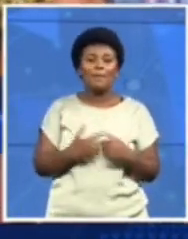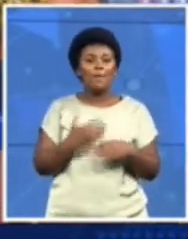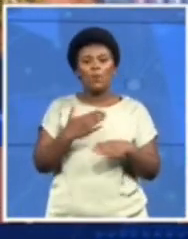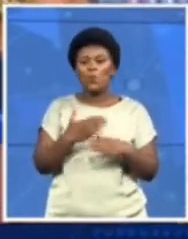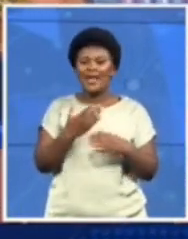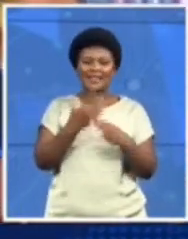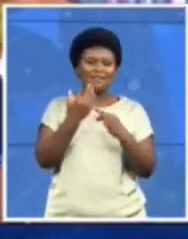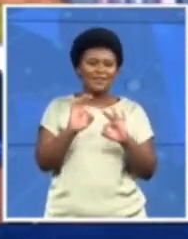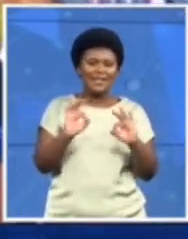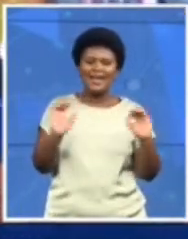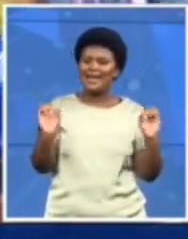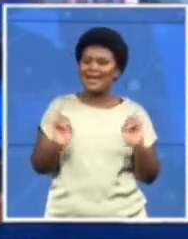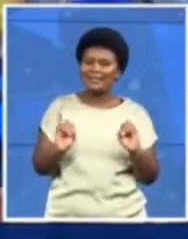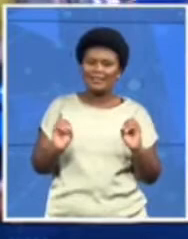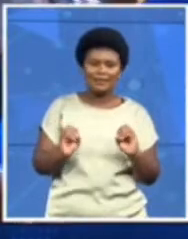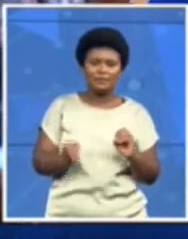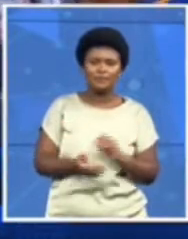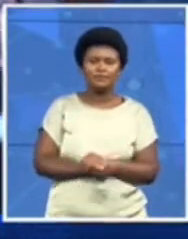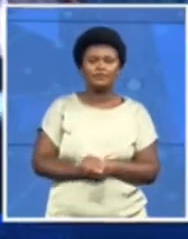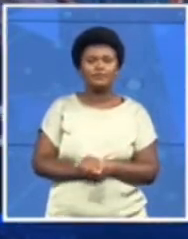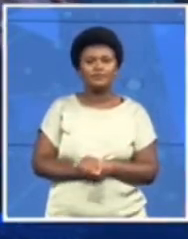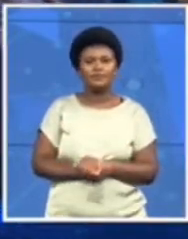from that man. It's pro bono.